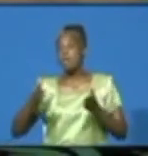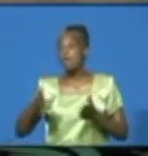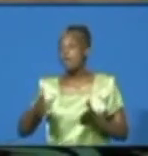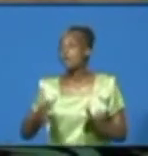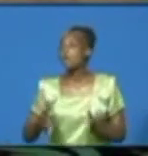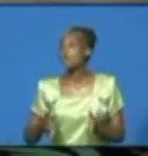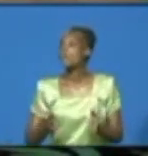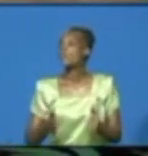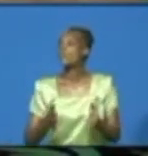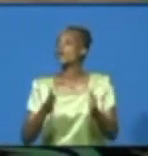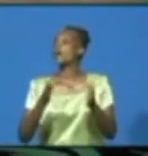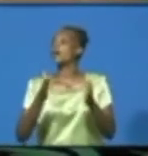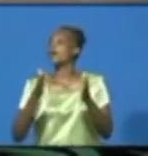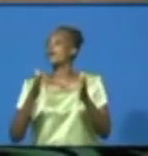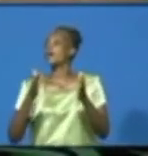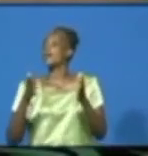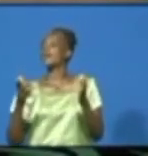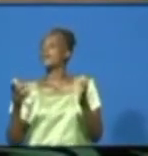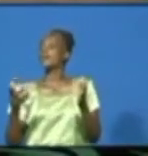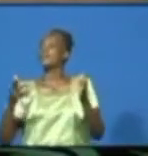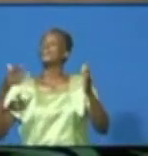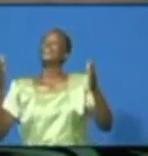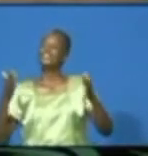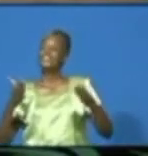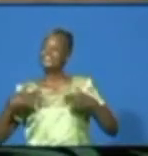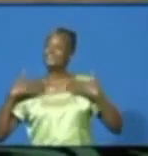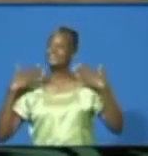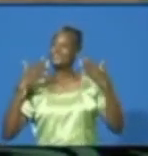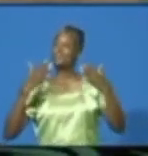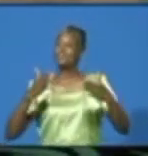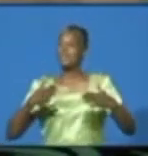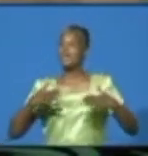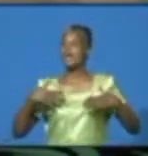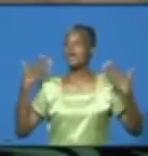Sing the song. Sing it to be happy.